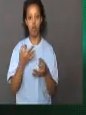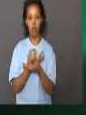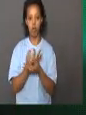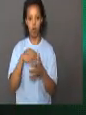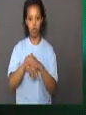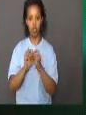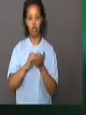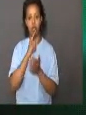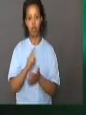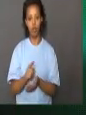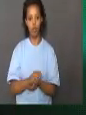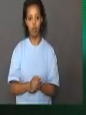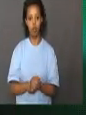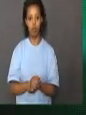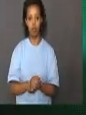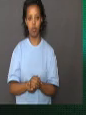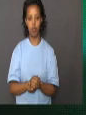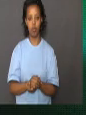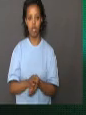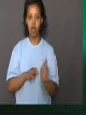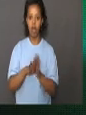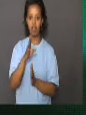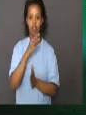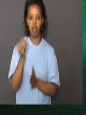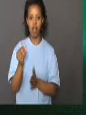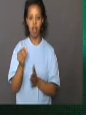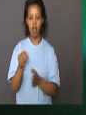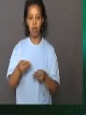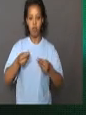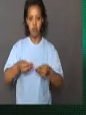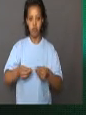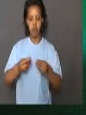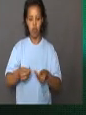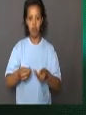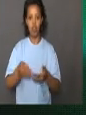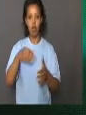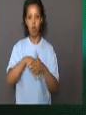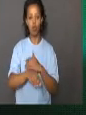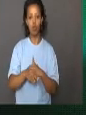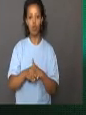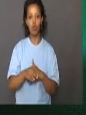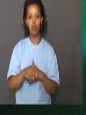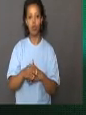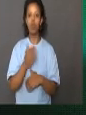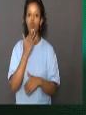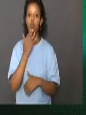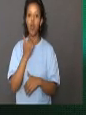Yeasts and bacteria are added to substances that contain